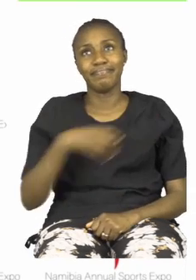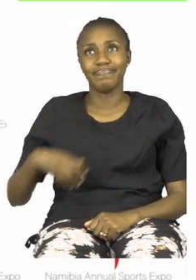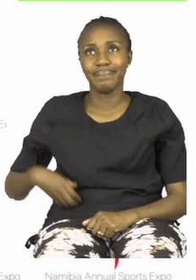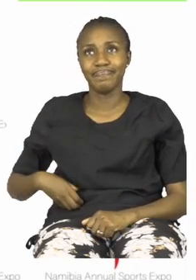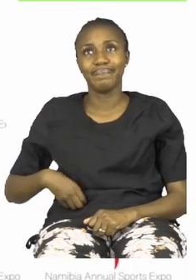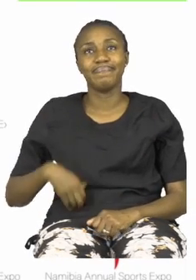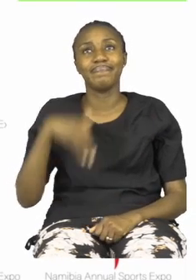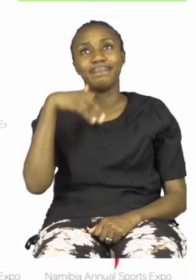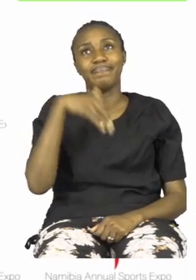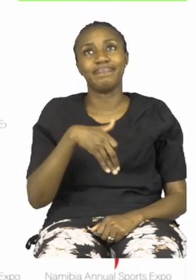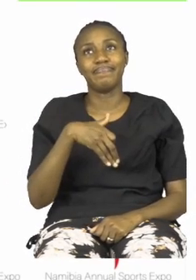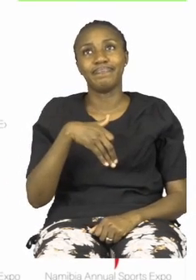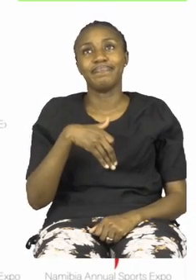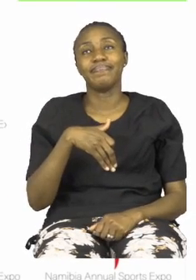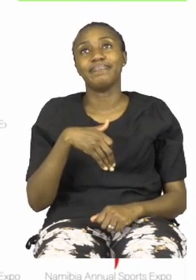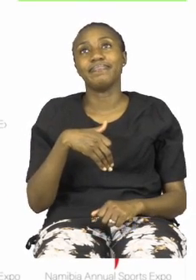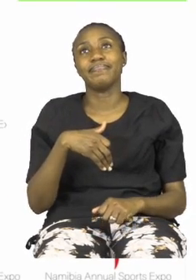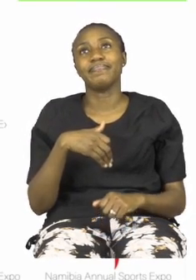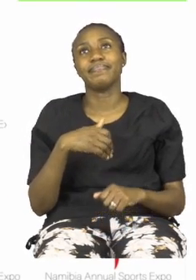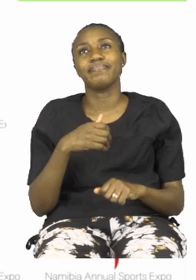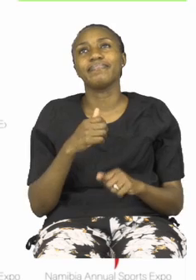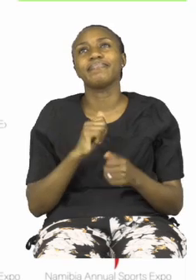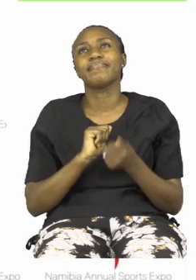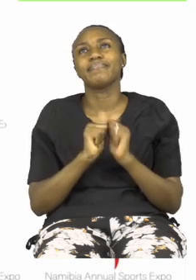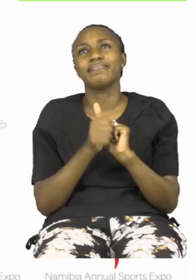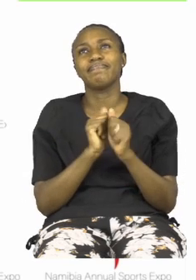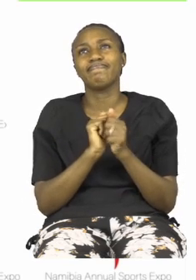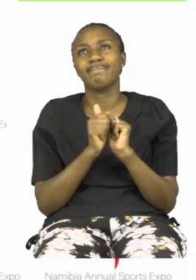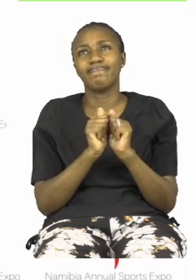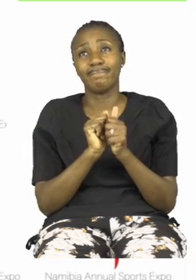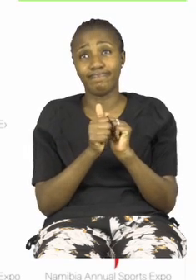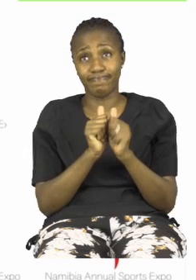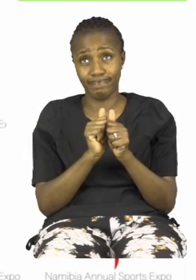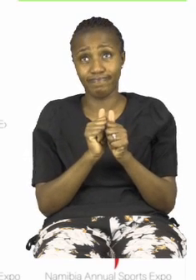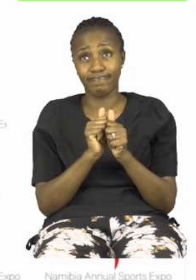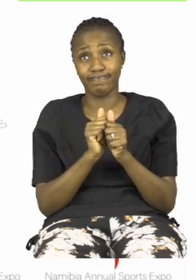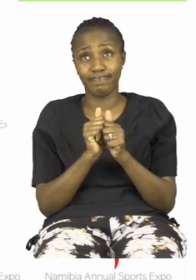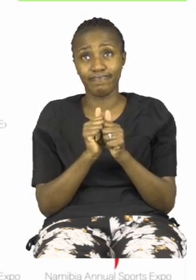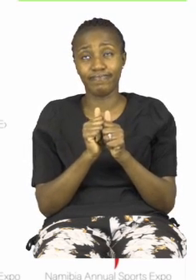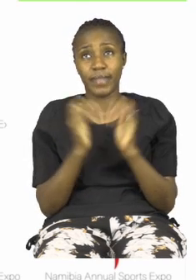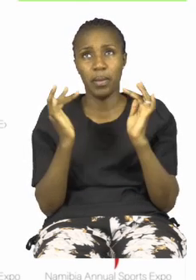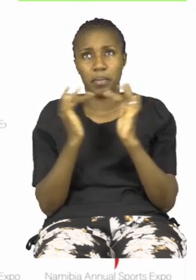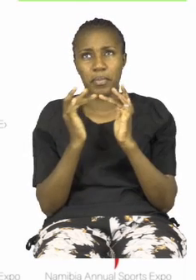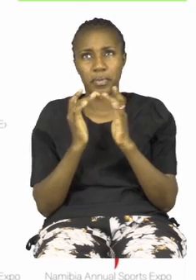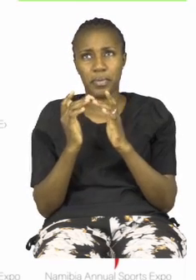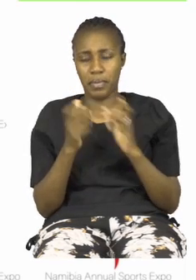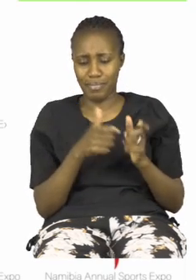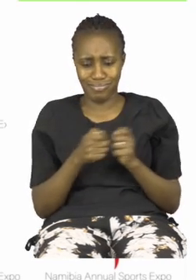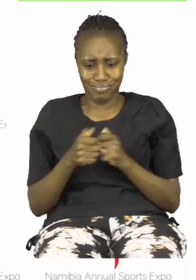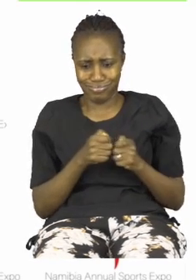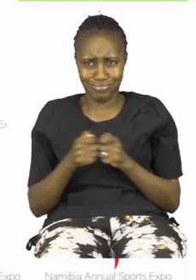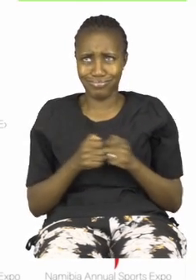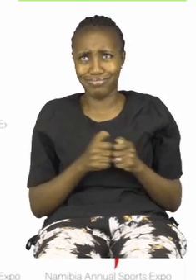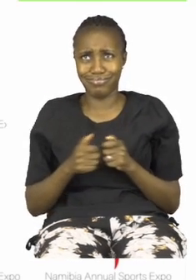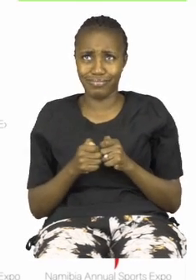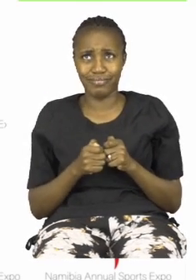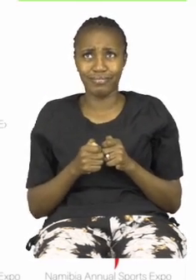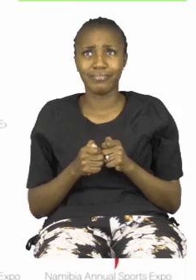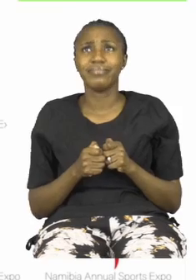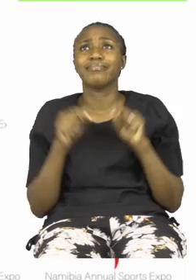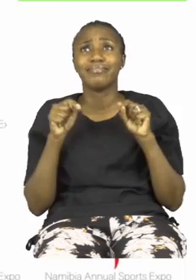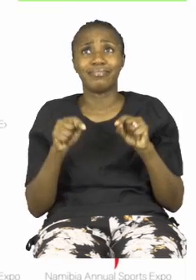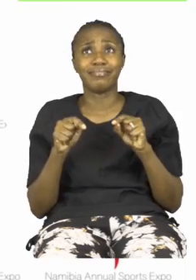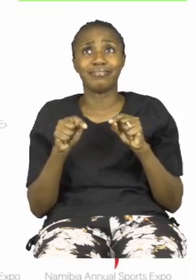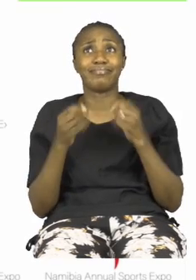Namibia Electronic Sport Association, Flip the Brain, who is here to talk to you guys about their